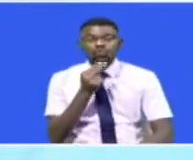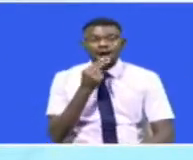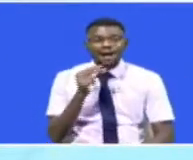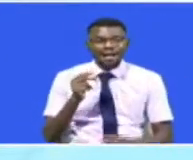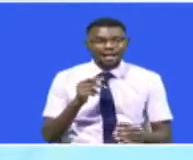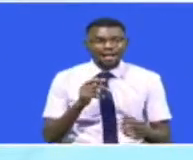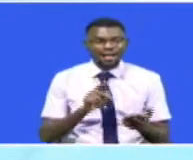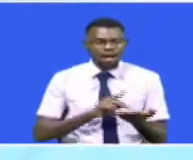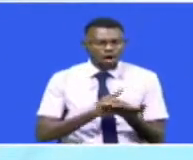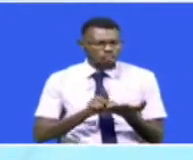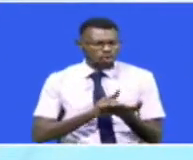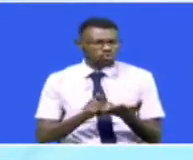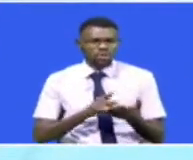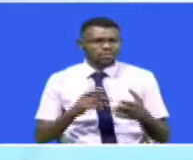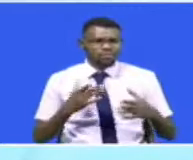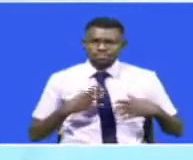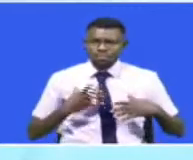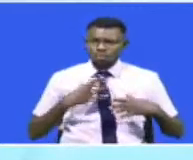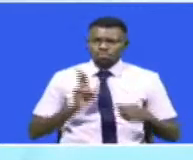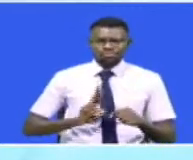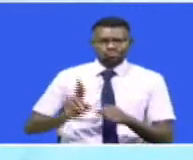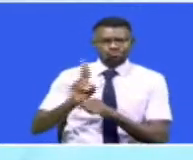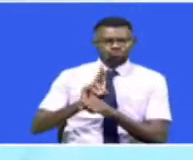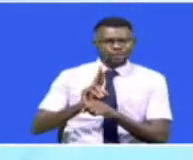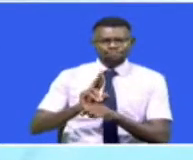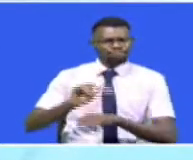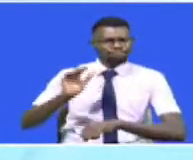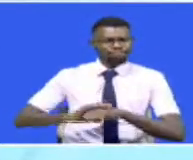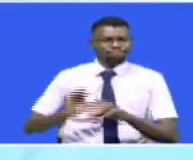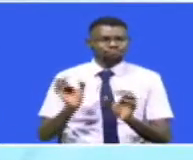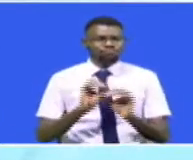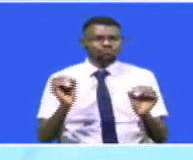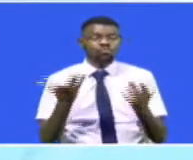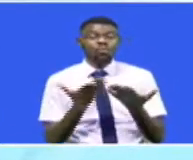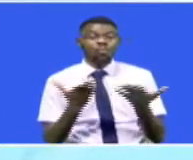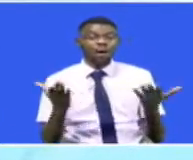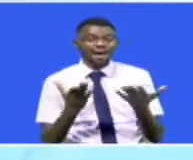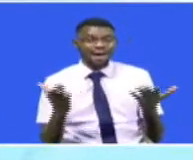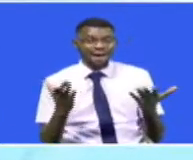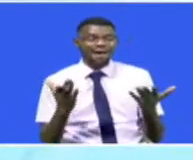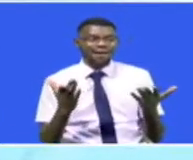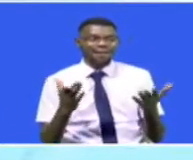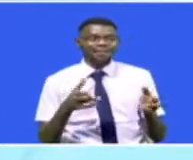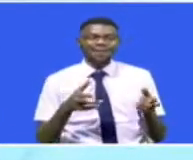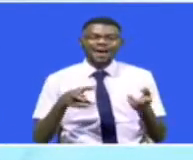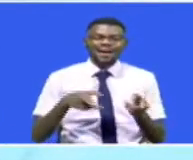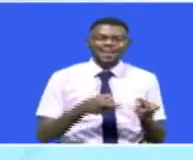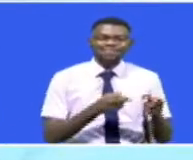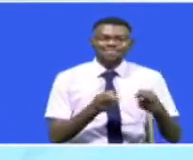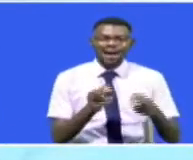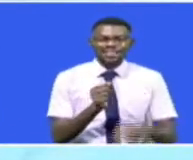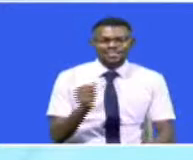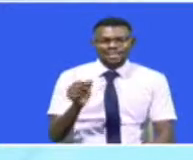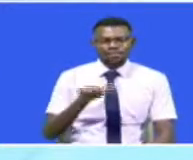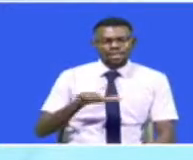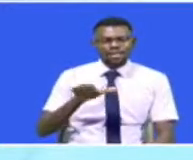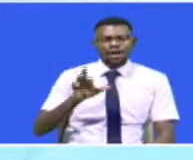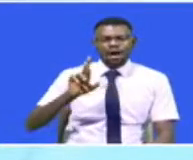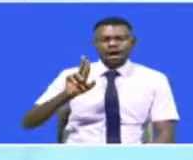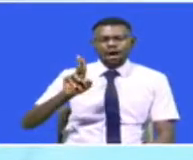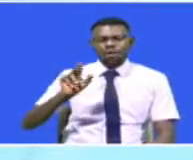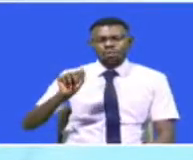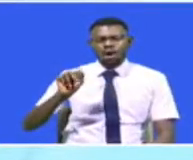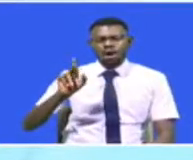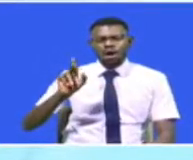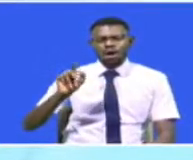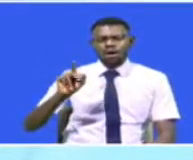and unfit for human consumption within the Riverside area. That's in Ruaraka, right here in the capital. In an undercover operation, a